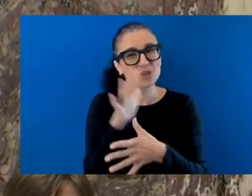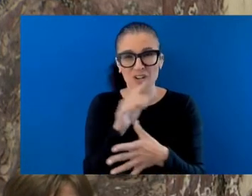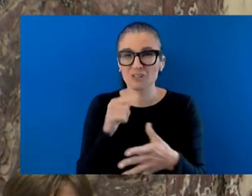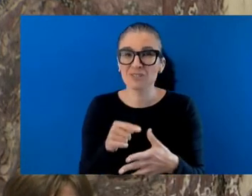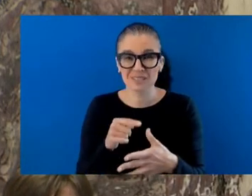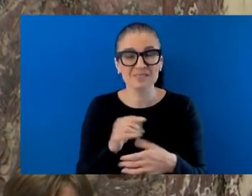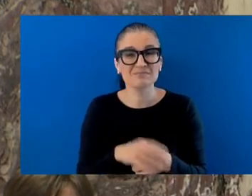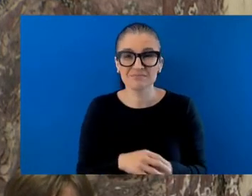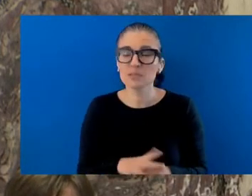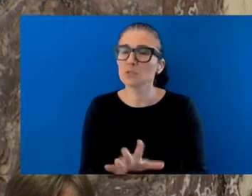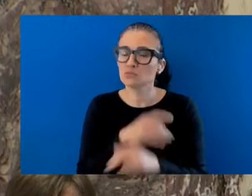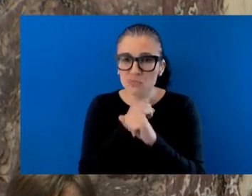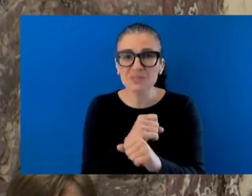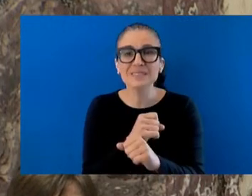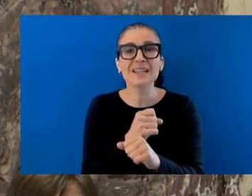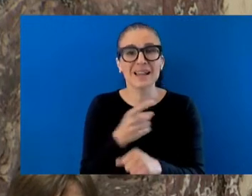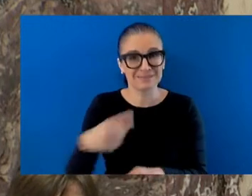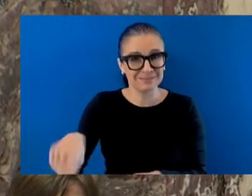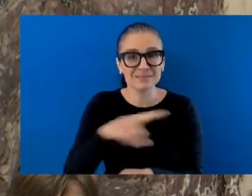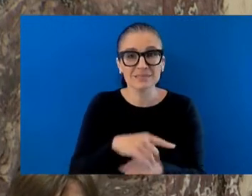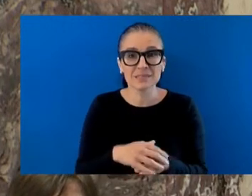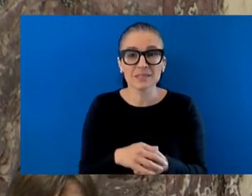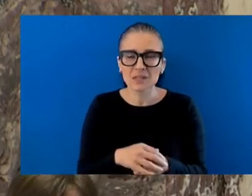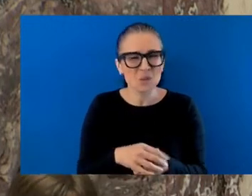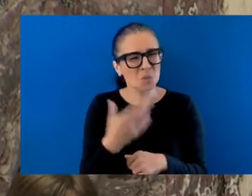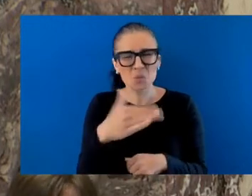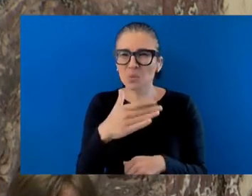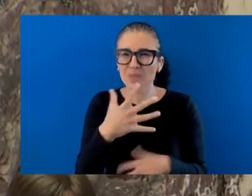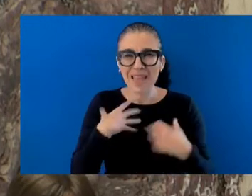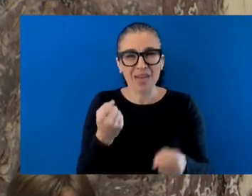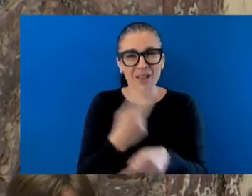extraordinary task of helping people get well in acute care settings.